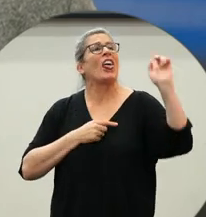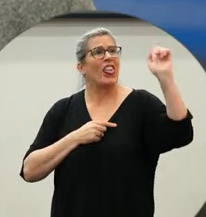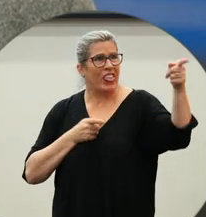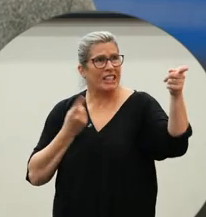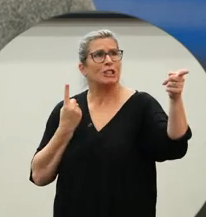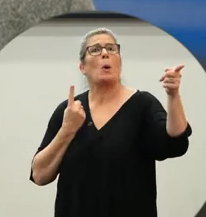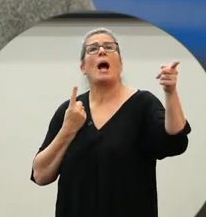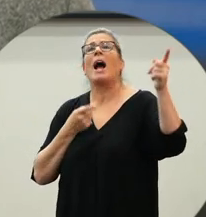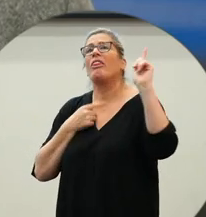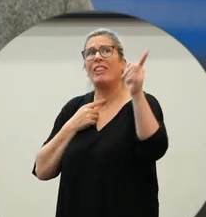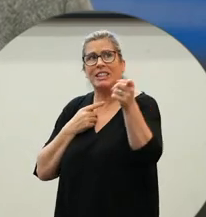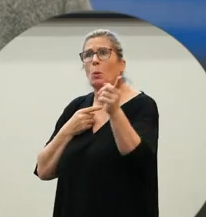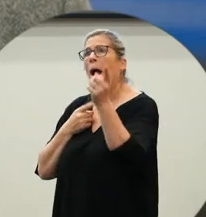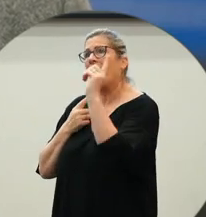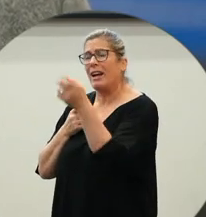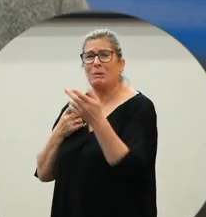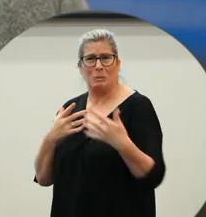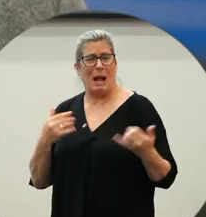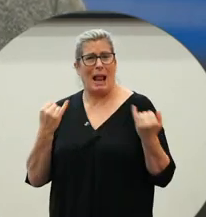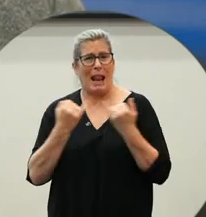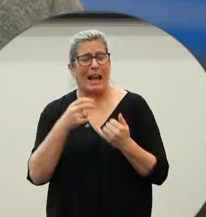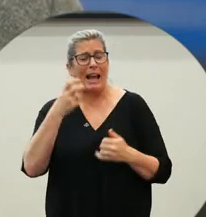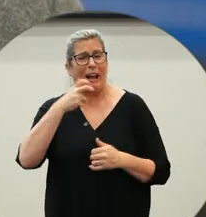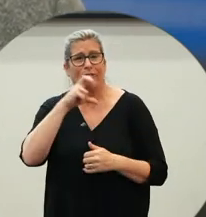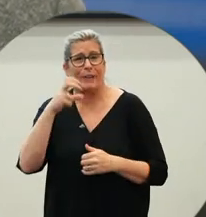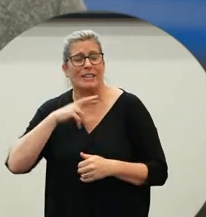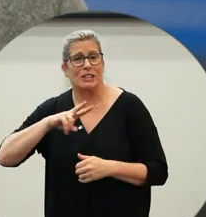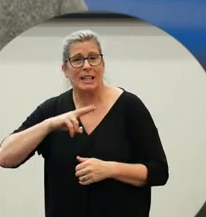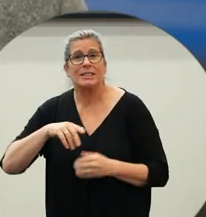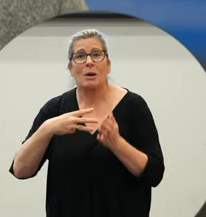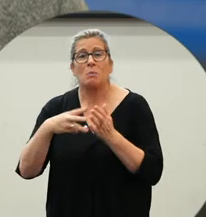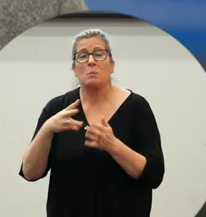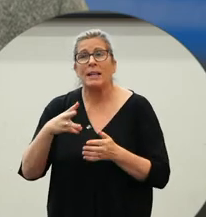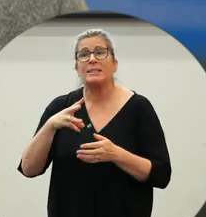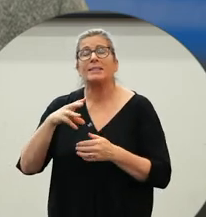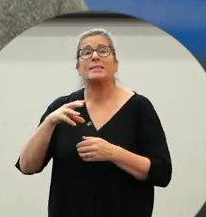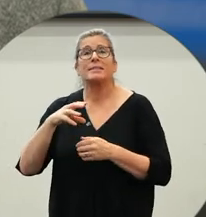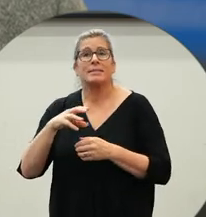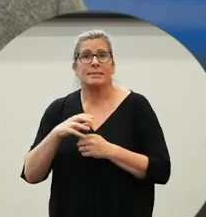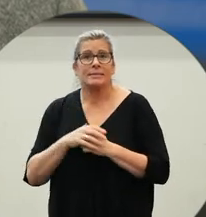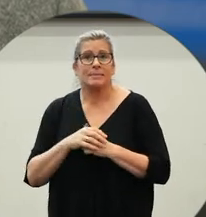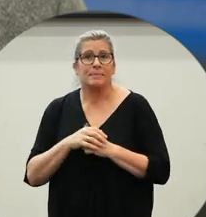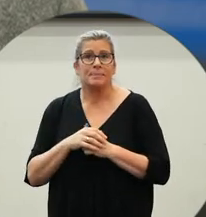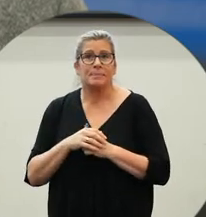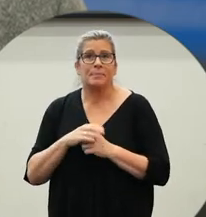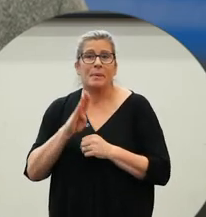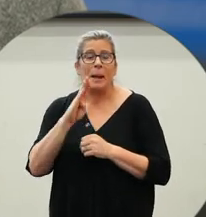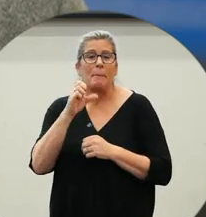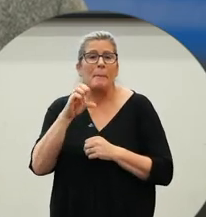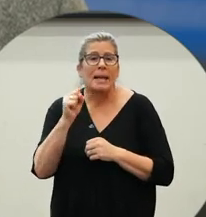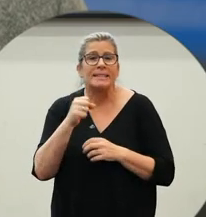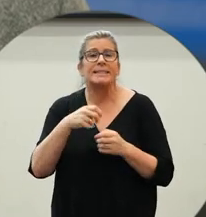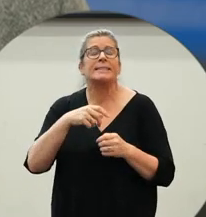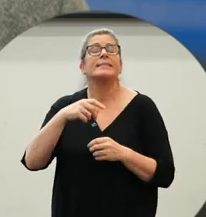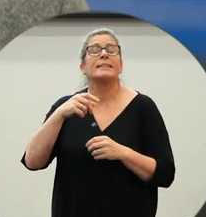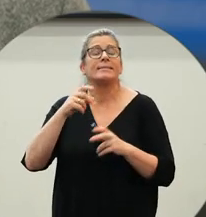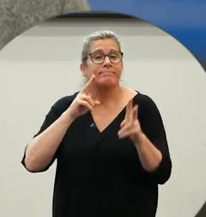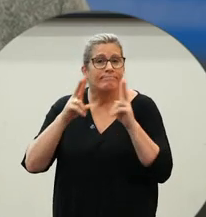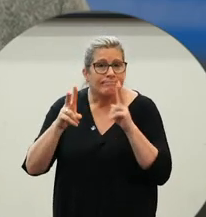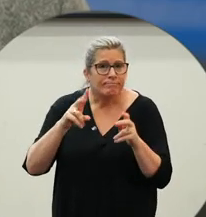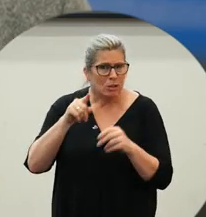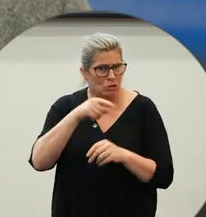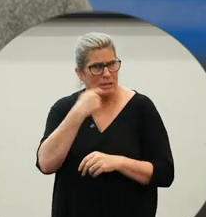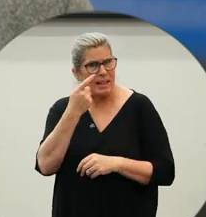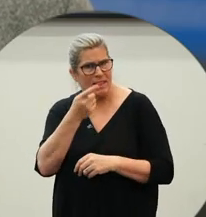And in fact, when Lord Bate gave a press conference the next day, he said he noticed that this French woman knows her